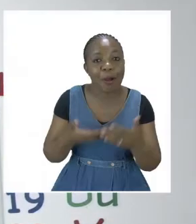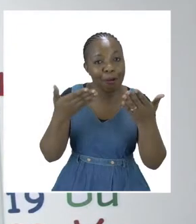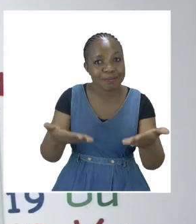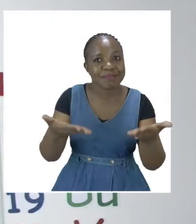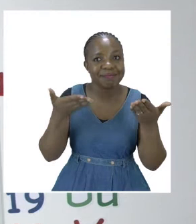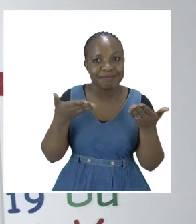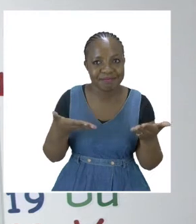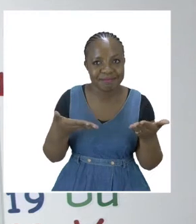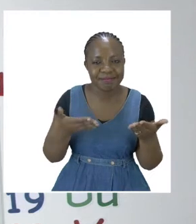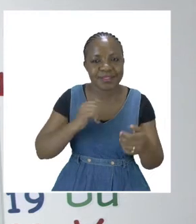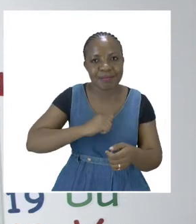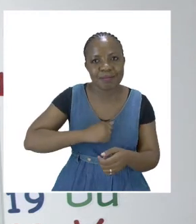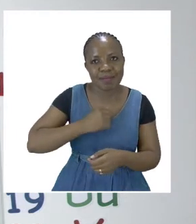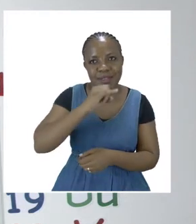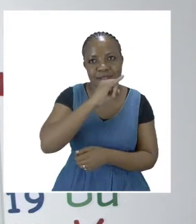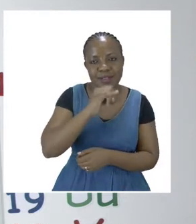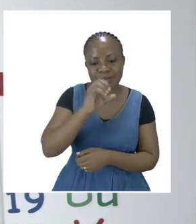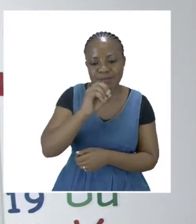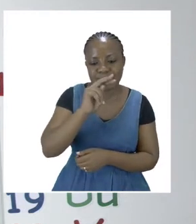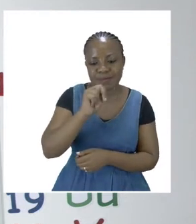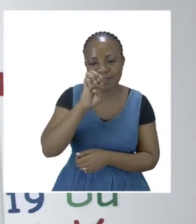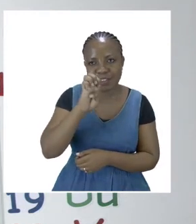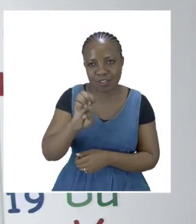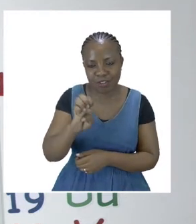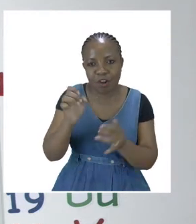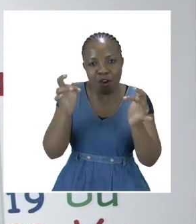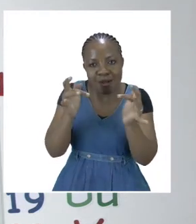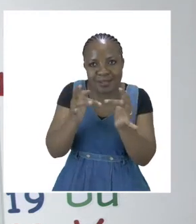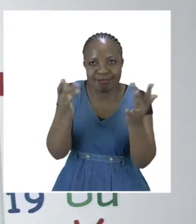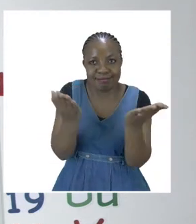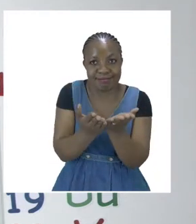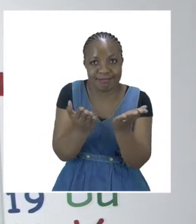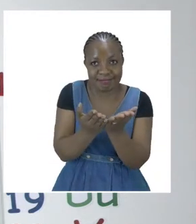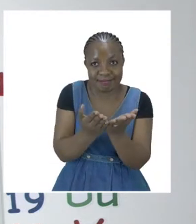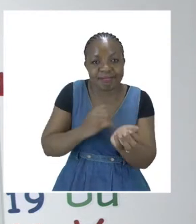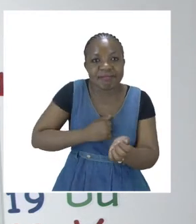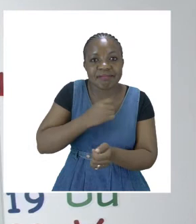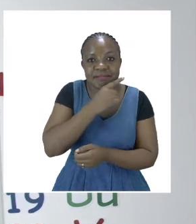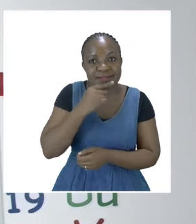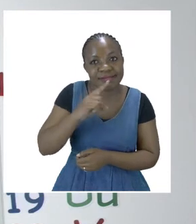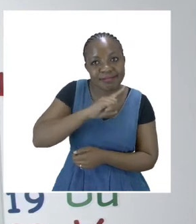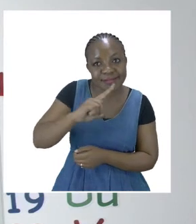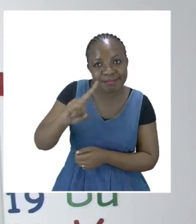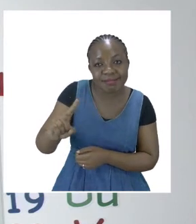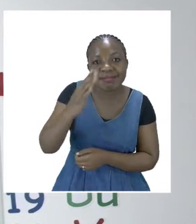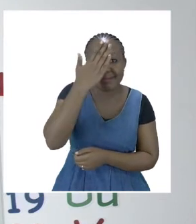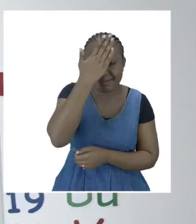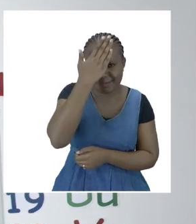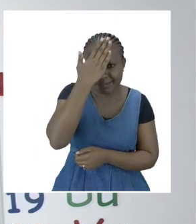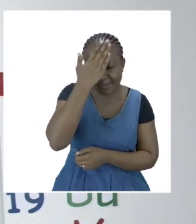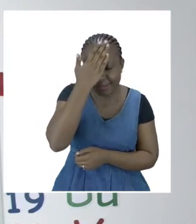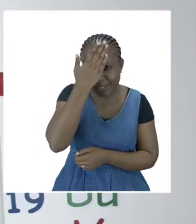Welcome to My Zone Online School. My name is Teacher Mutsa. Get your education